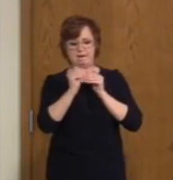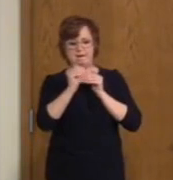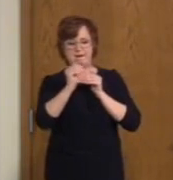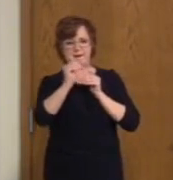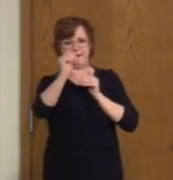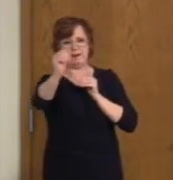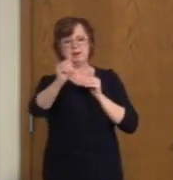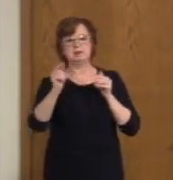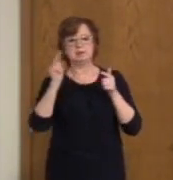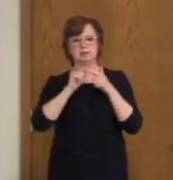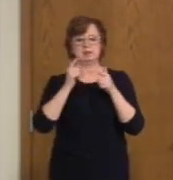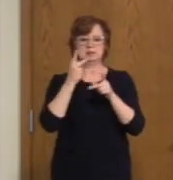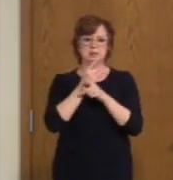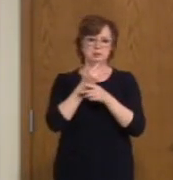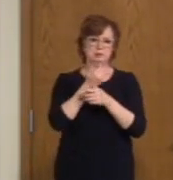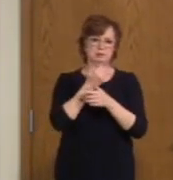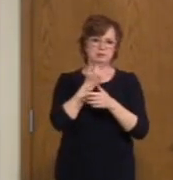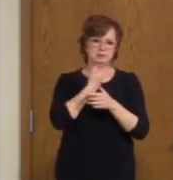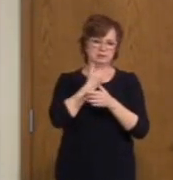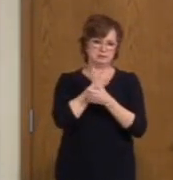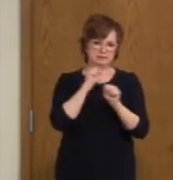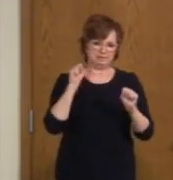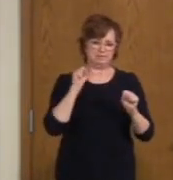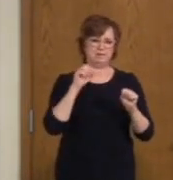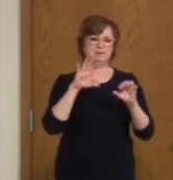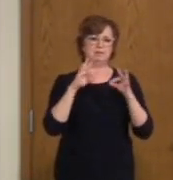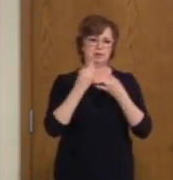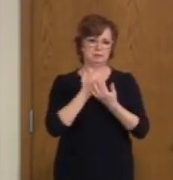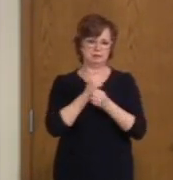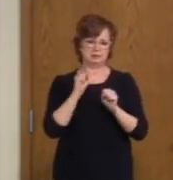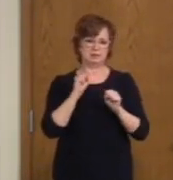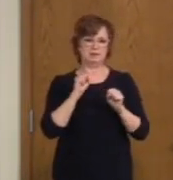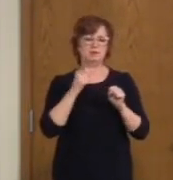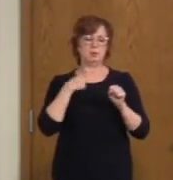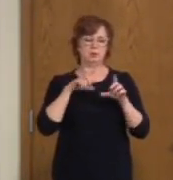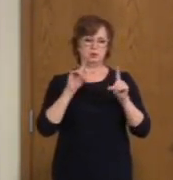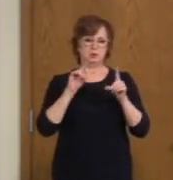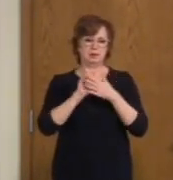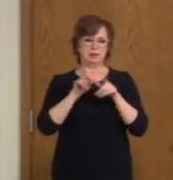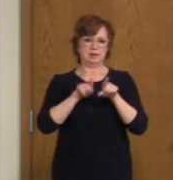can provide this vaccine to everyone, and we're doing so as quickly as we possibly can.